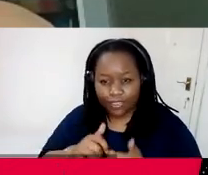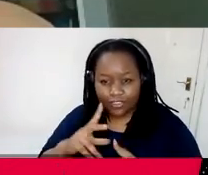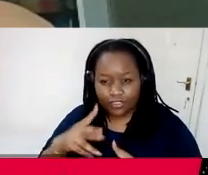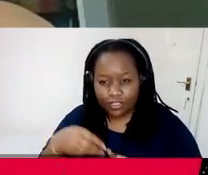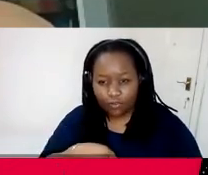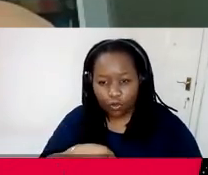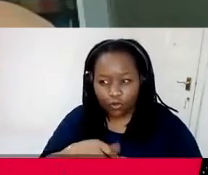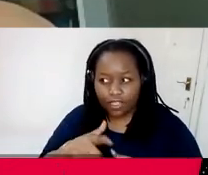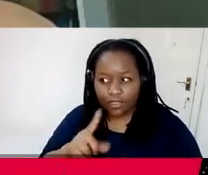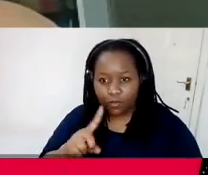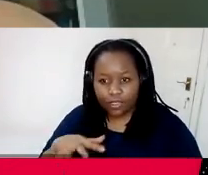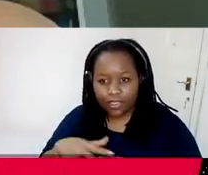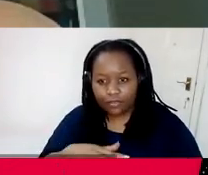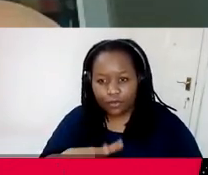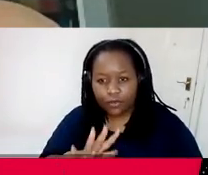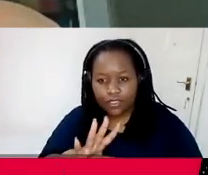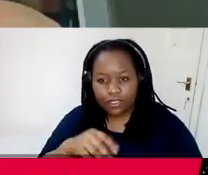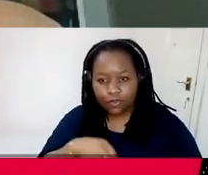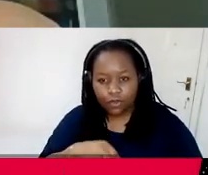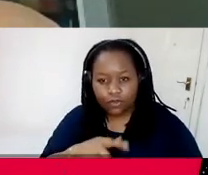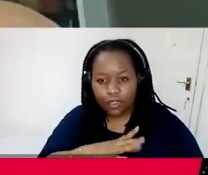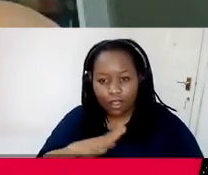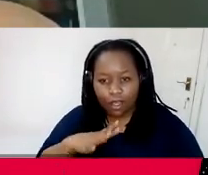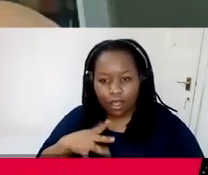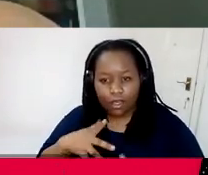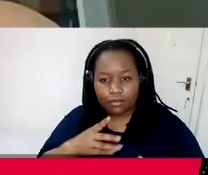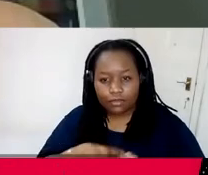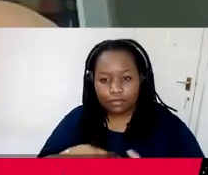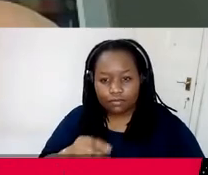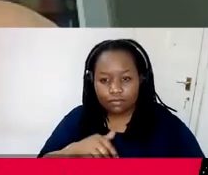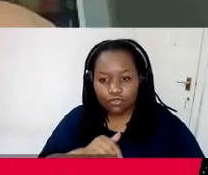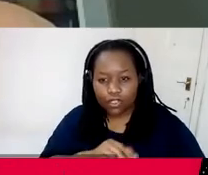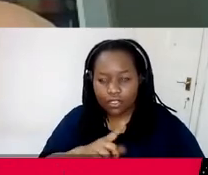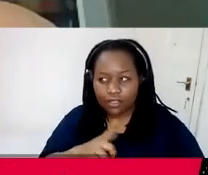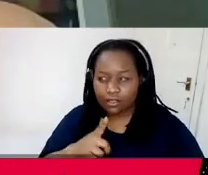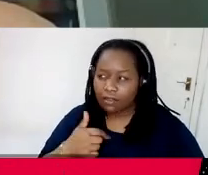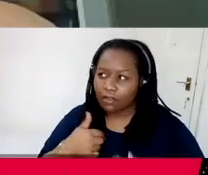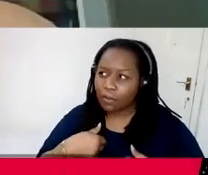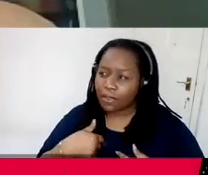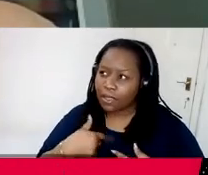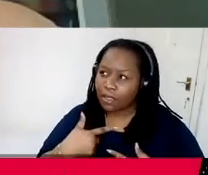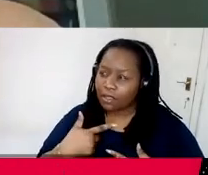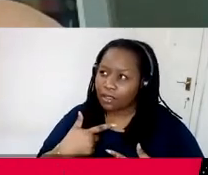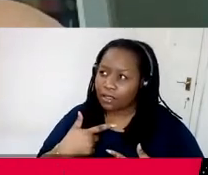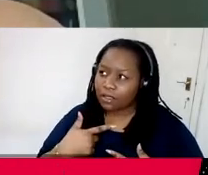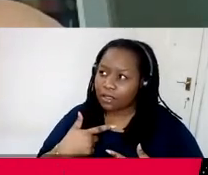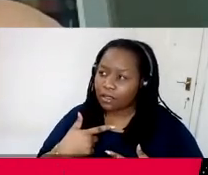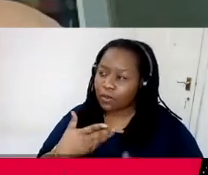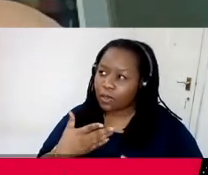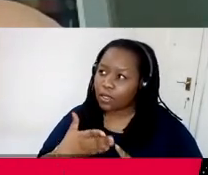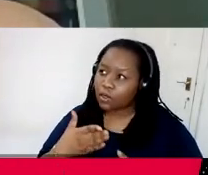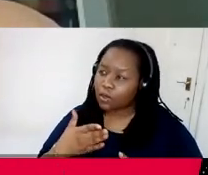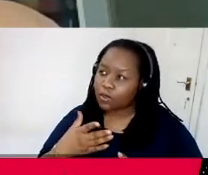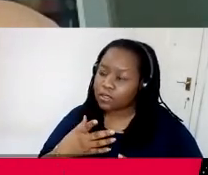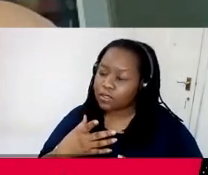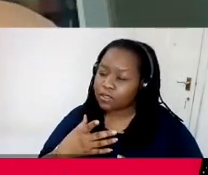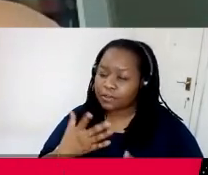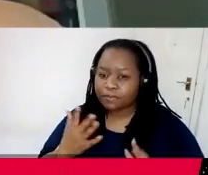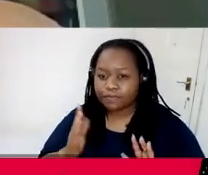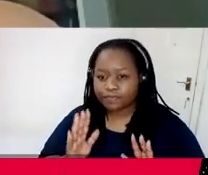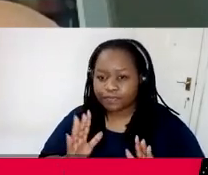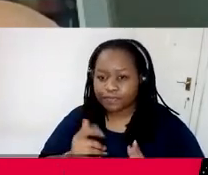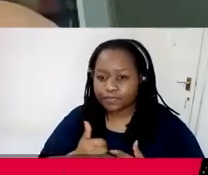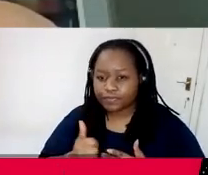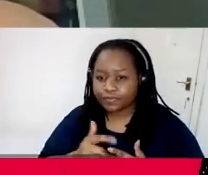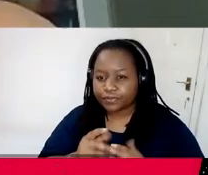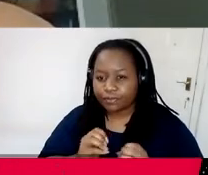often, BAE systems are a huge, obviously, arms company, but there are also numerous